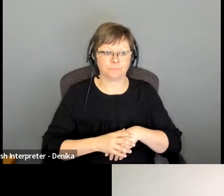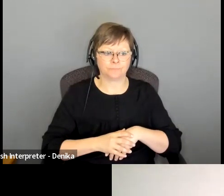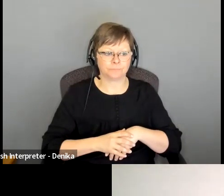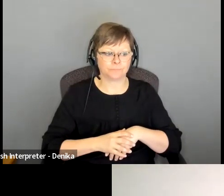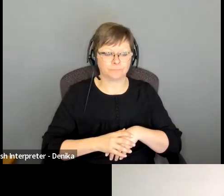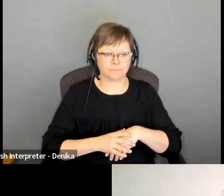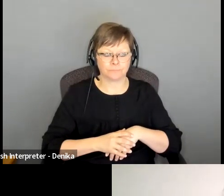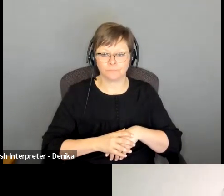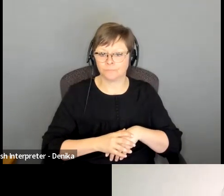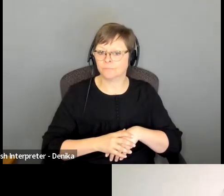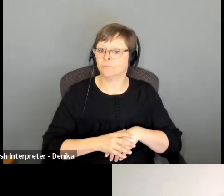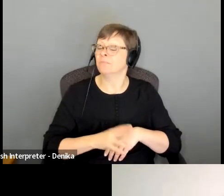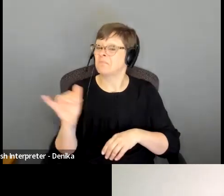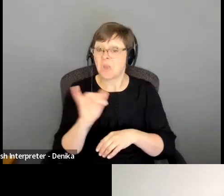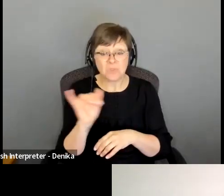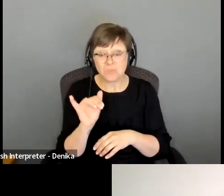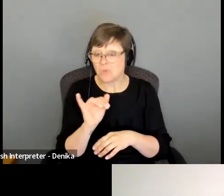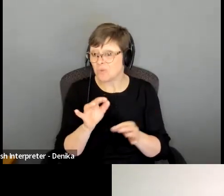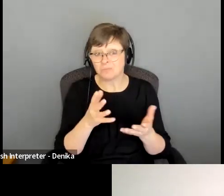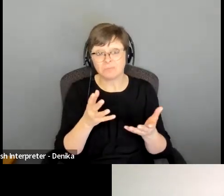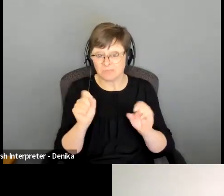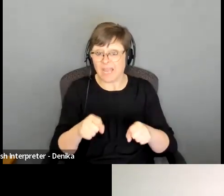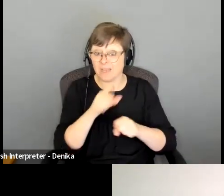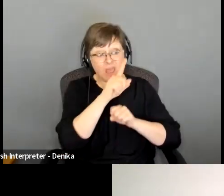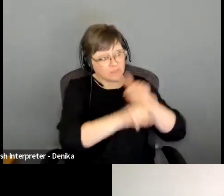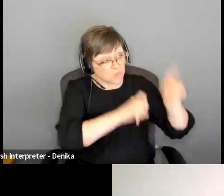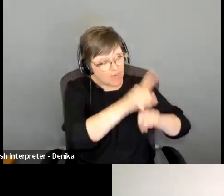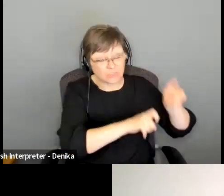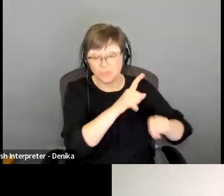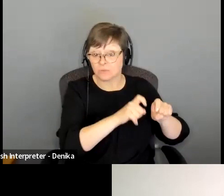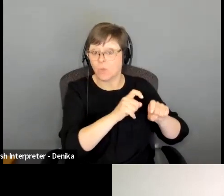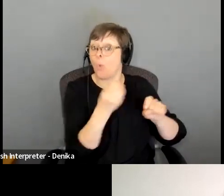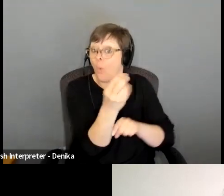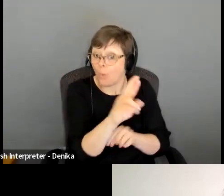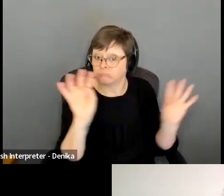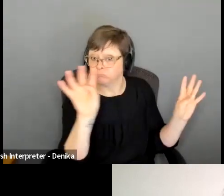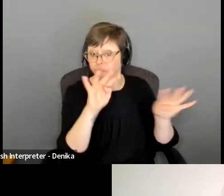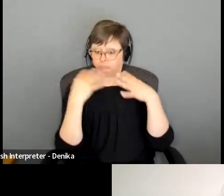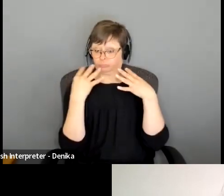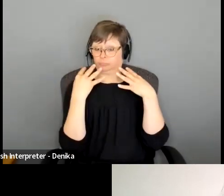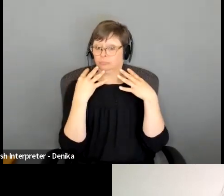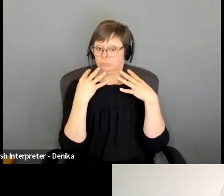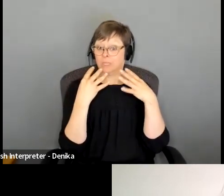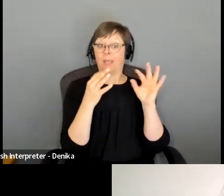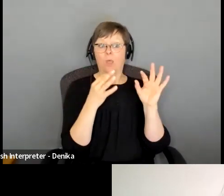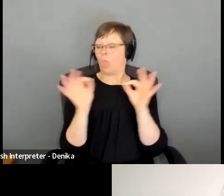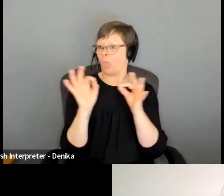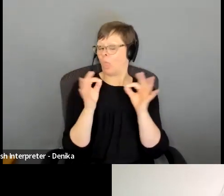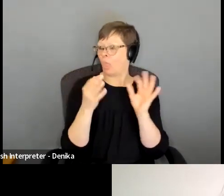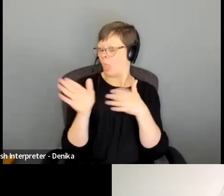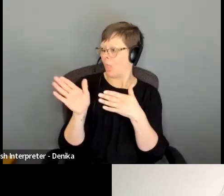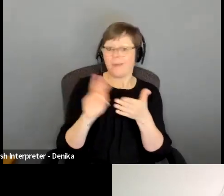Key thing is you can, again, ask questions. Take focus yourself if you feel comfortable doing that. Key thing about distract is it does allow you to be